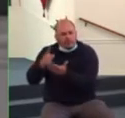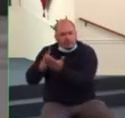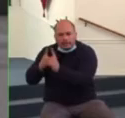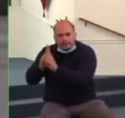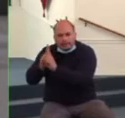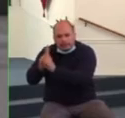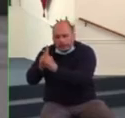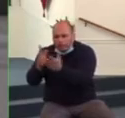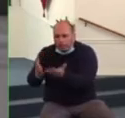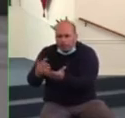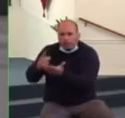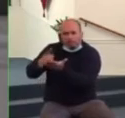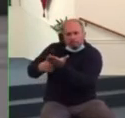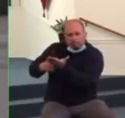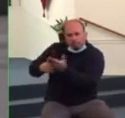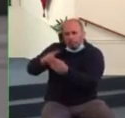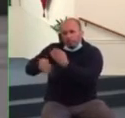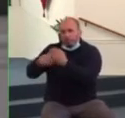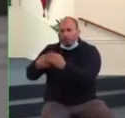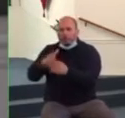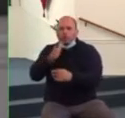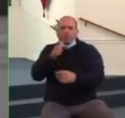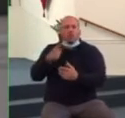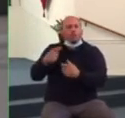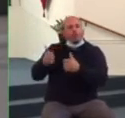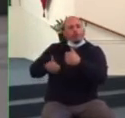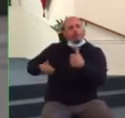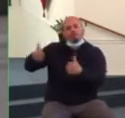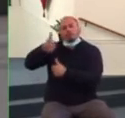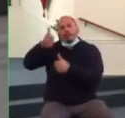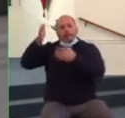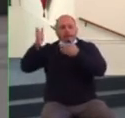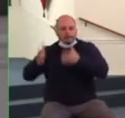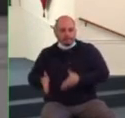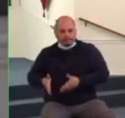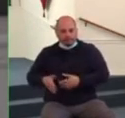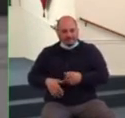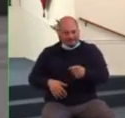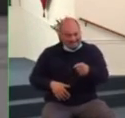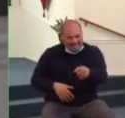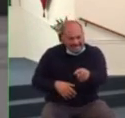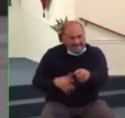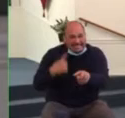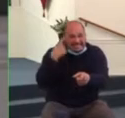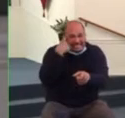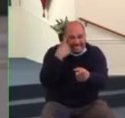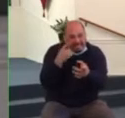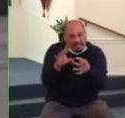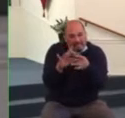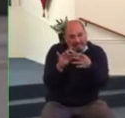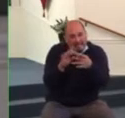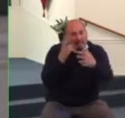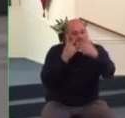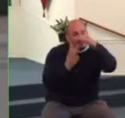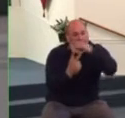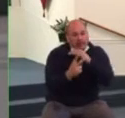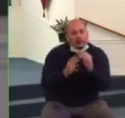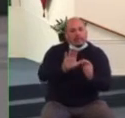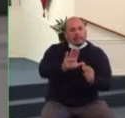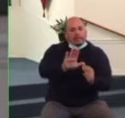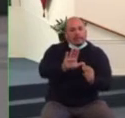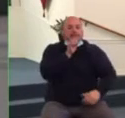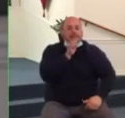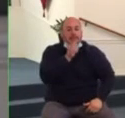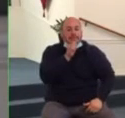them is the greatest. They're probably thinking that by following the Messiah, they're positioning themselves for positions